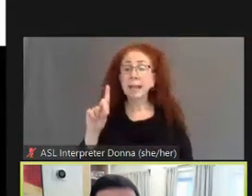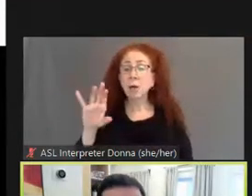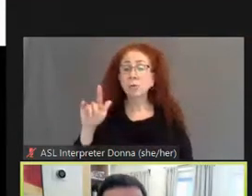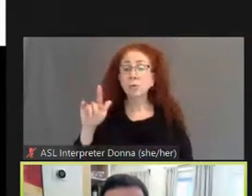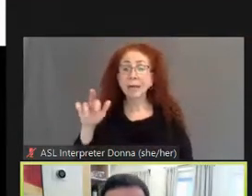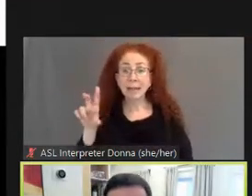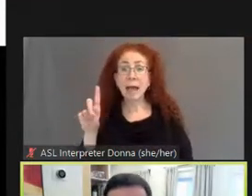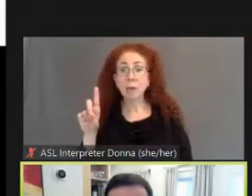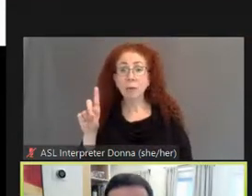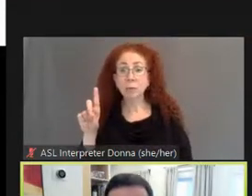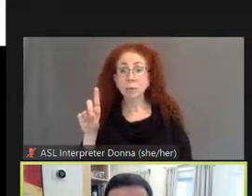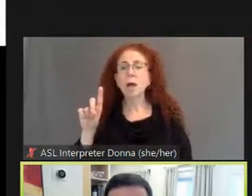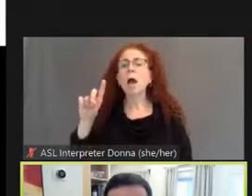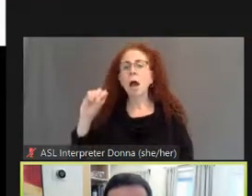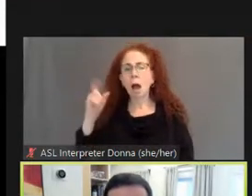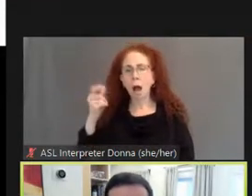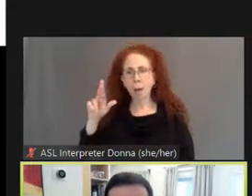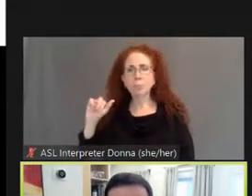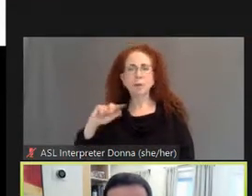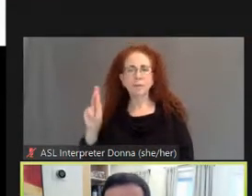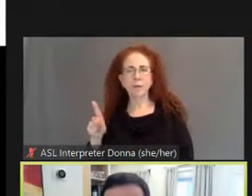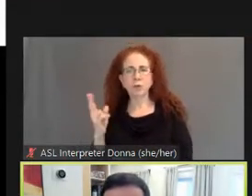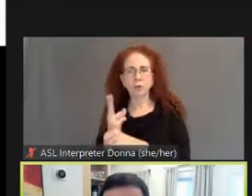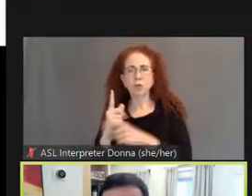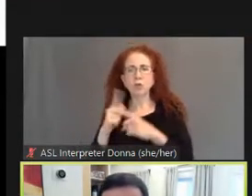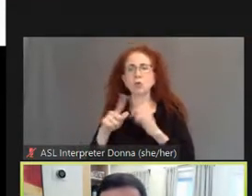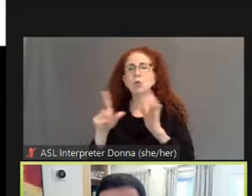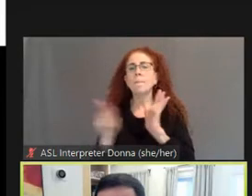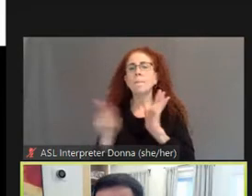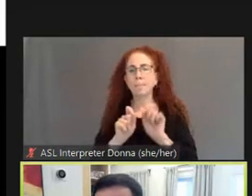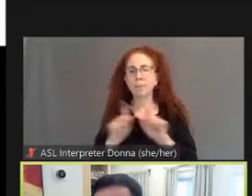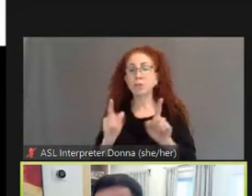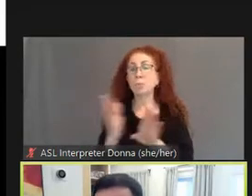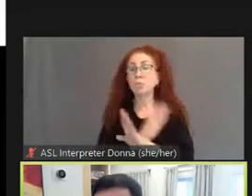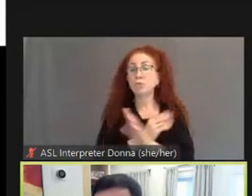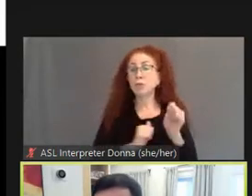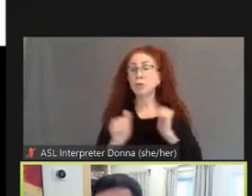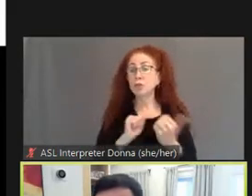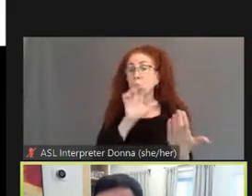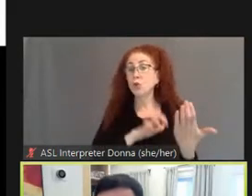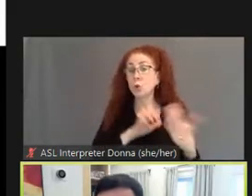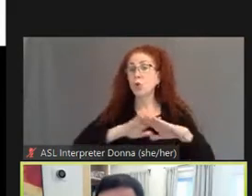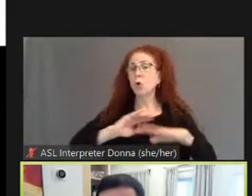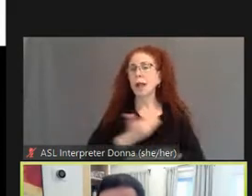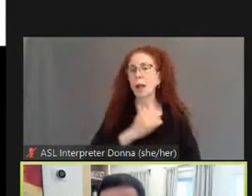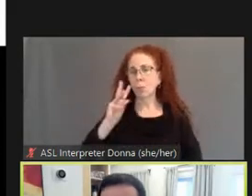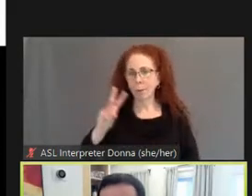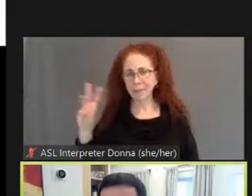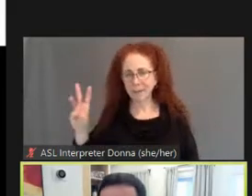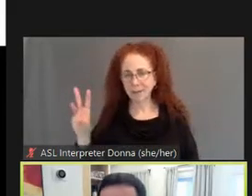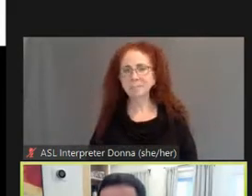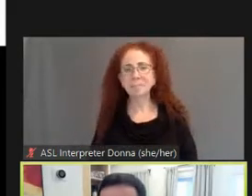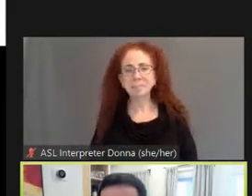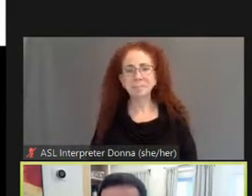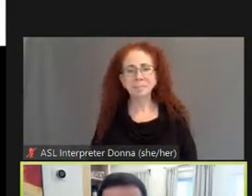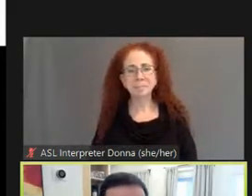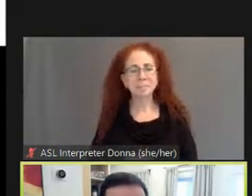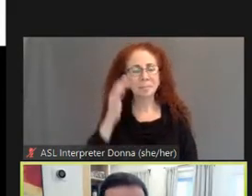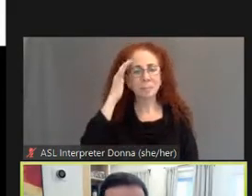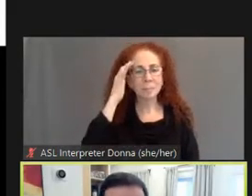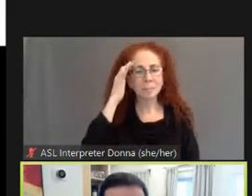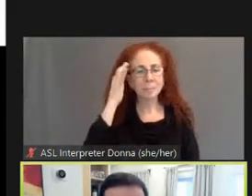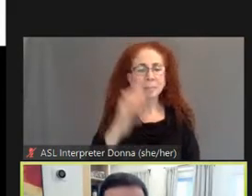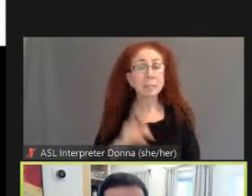Opera Philadelphia uses to publish pre-show notes on Opera Philadelphia's website. And in addition to that, I think it's